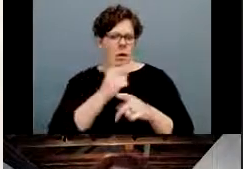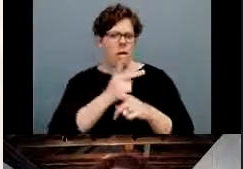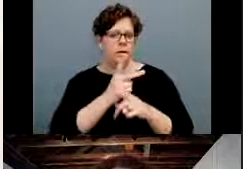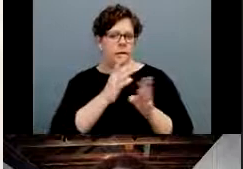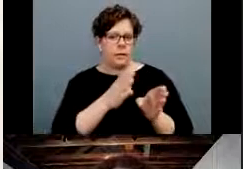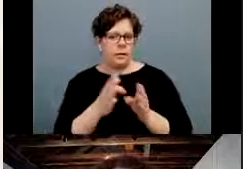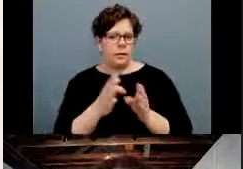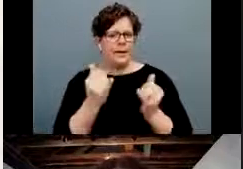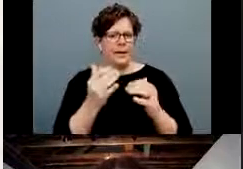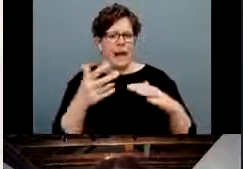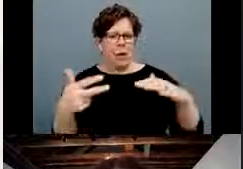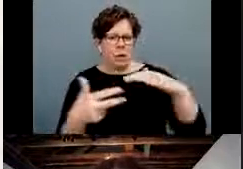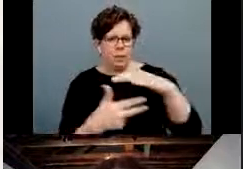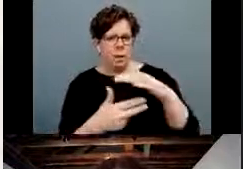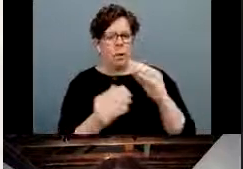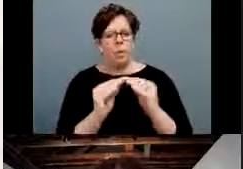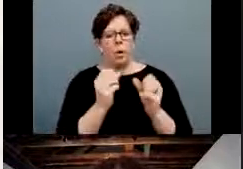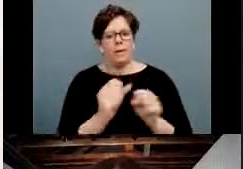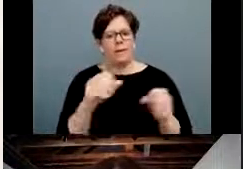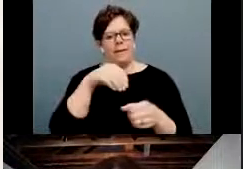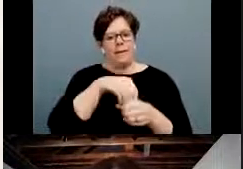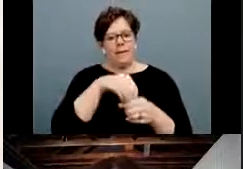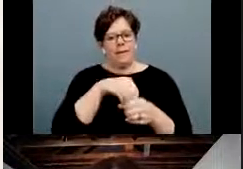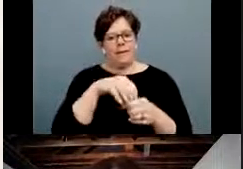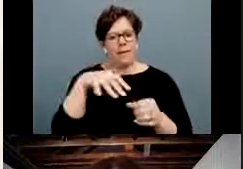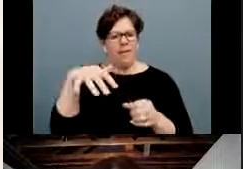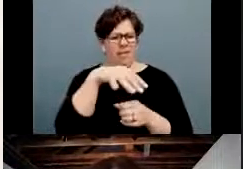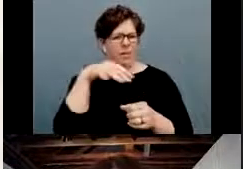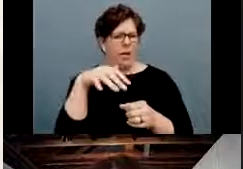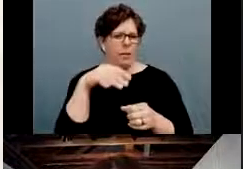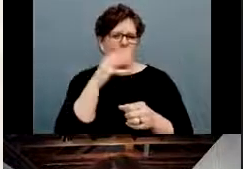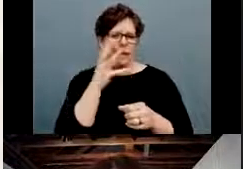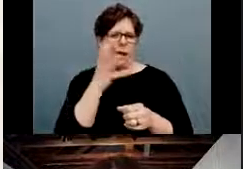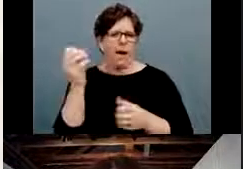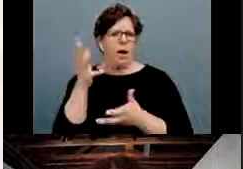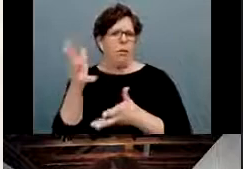indoor environment. You can see here.